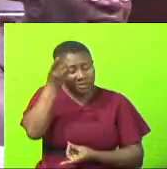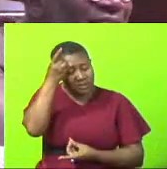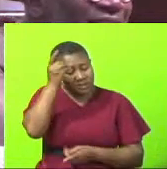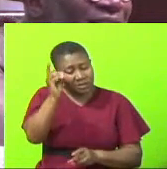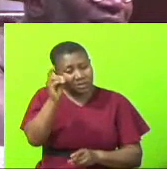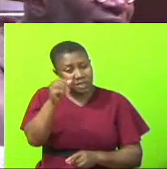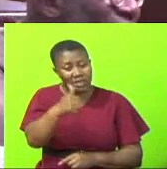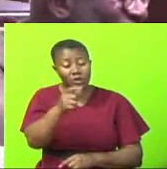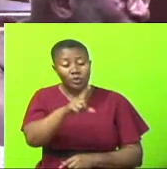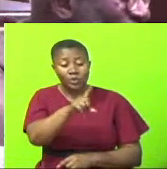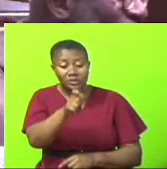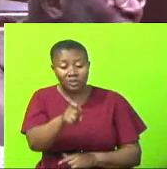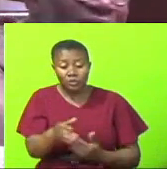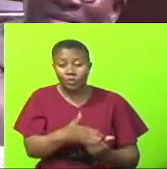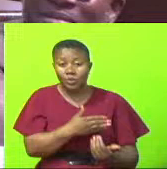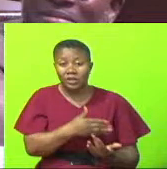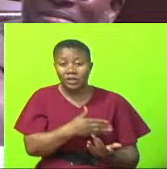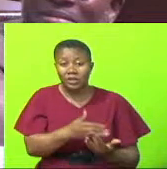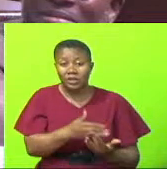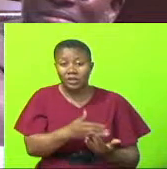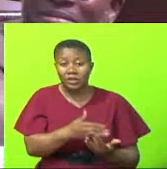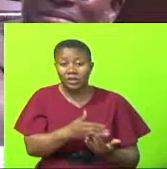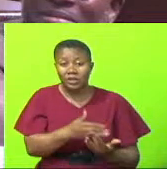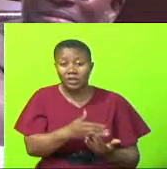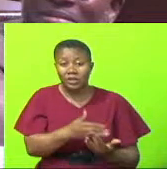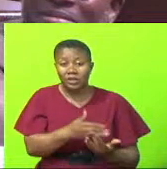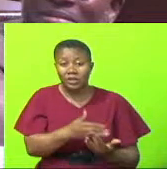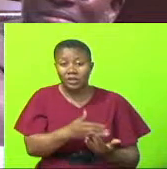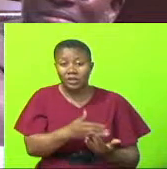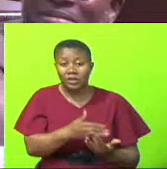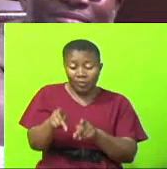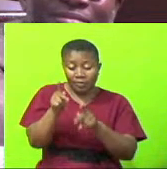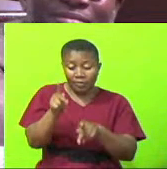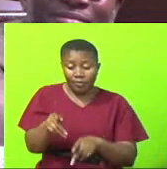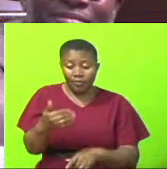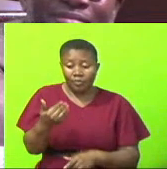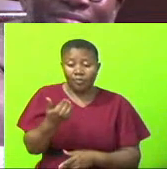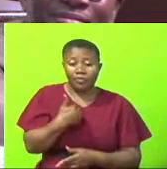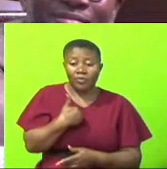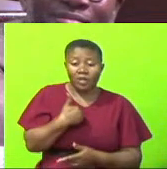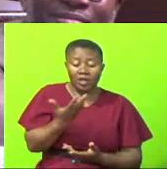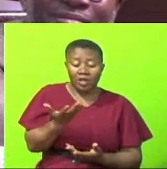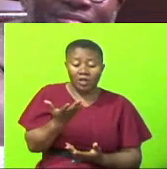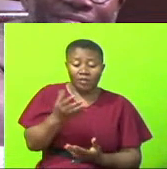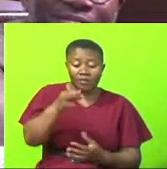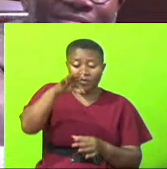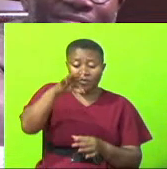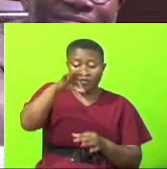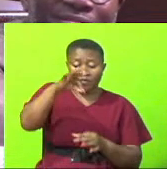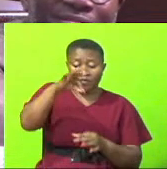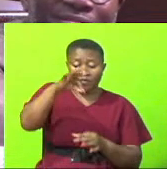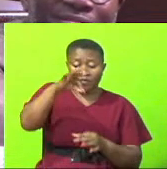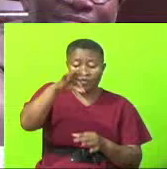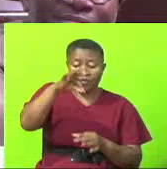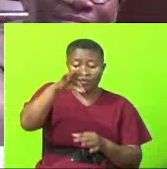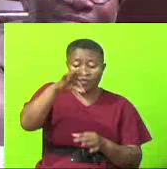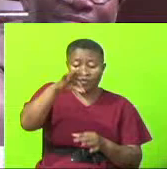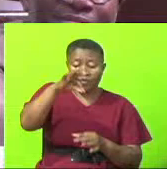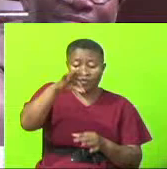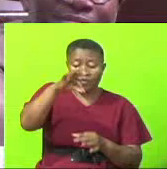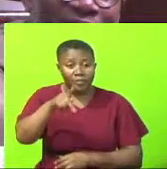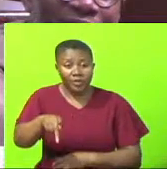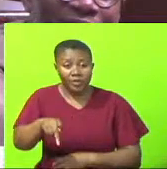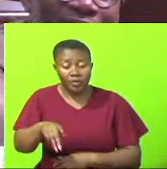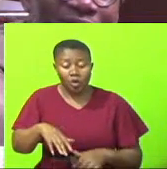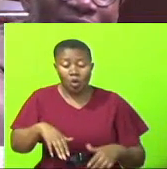whether a person has been validly elected as a member of Parliament or the